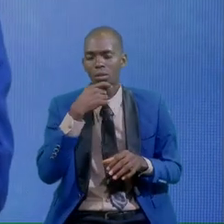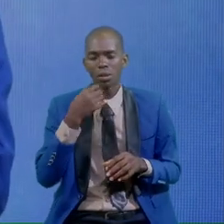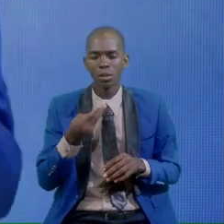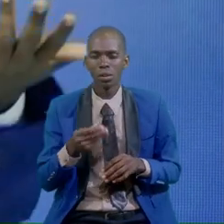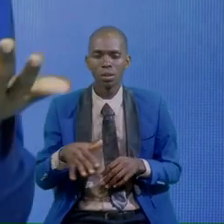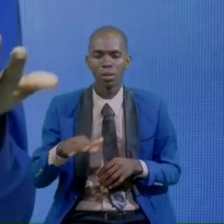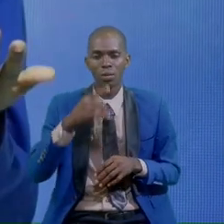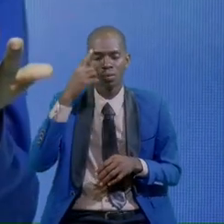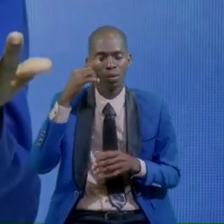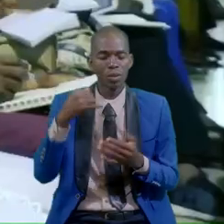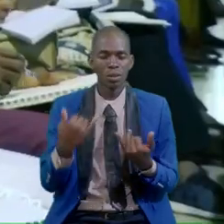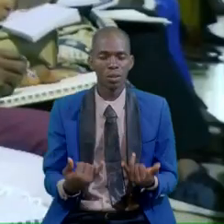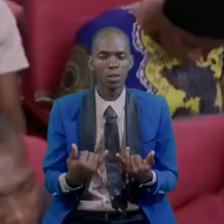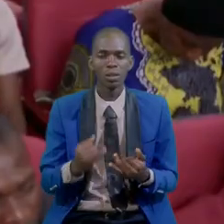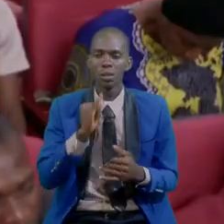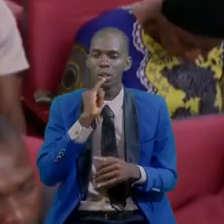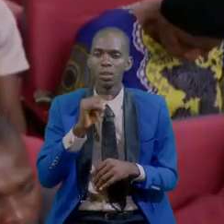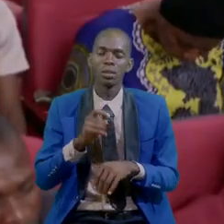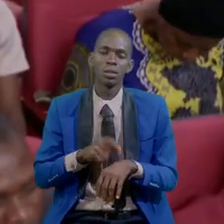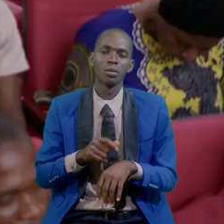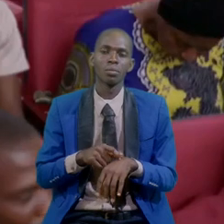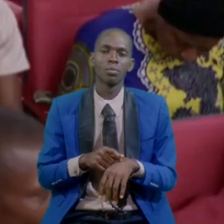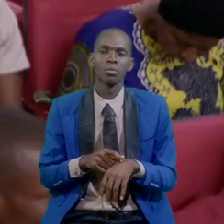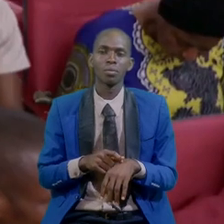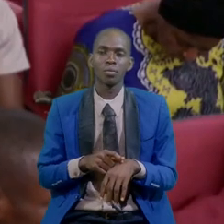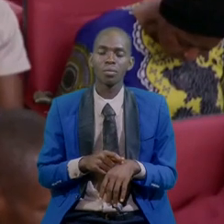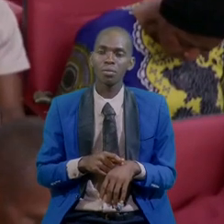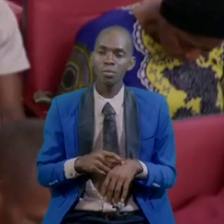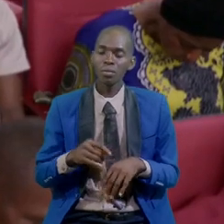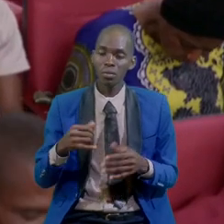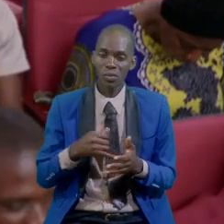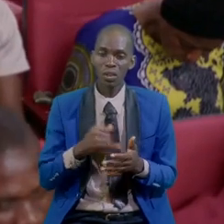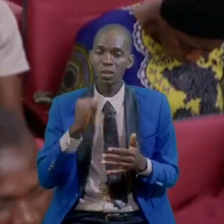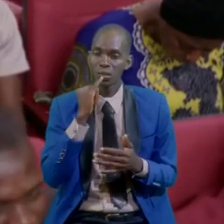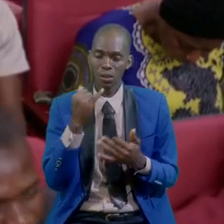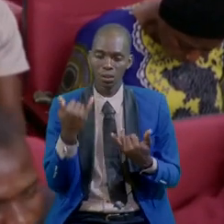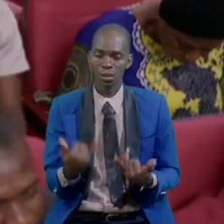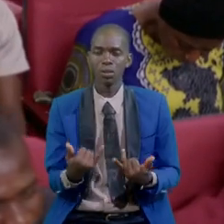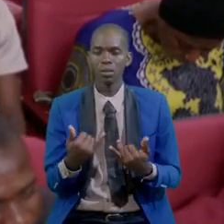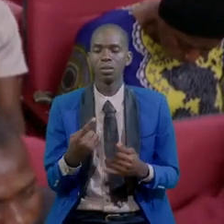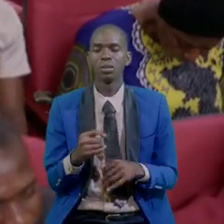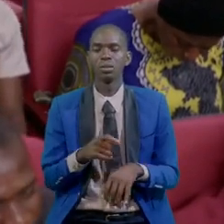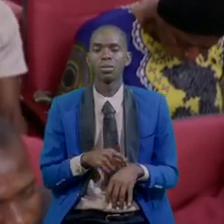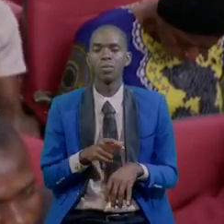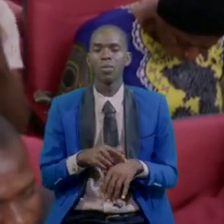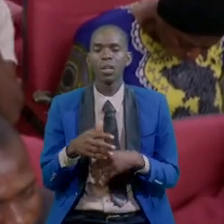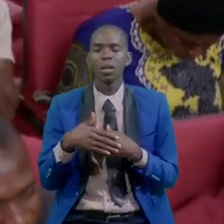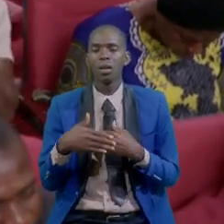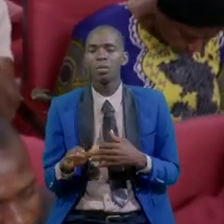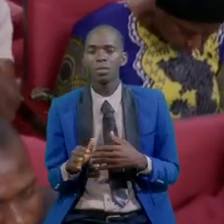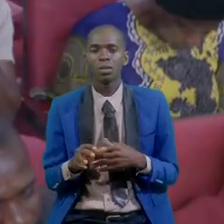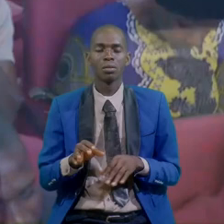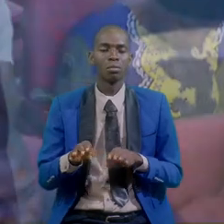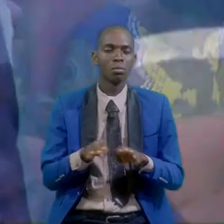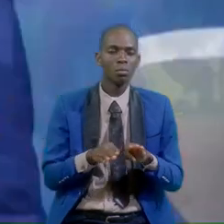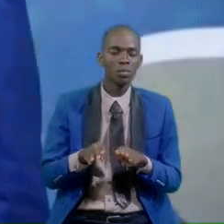time. Is it not time? I said, is it not time? After playing religion for so